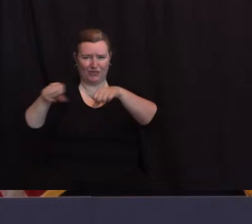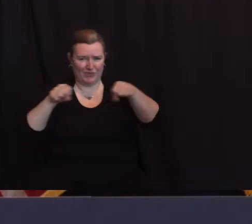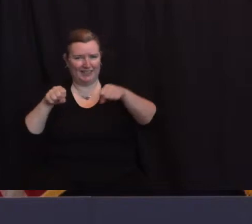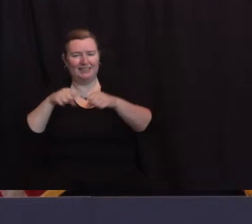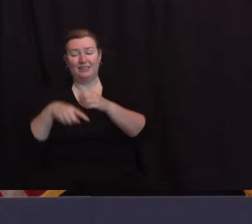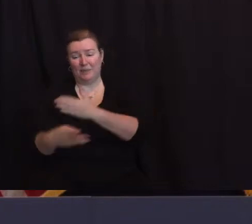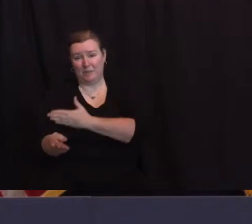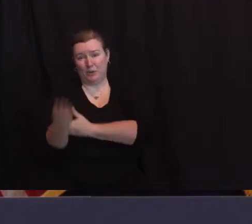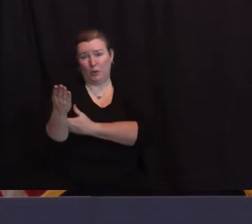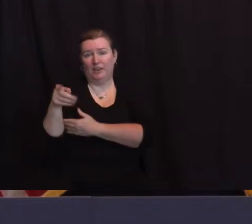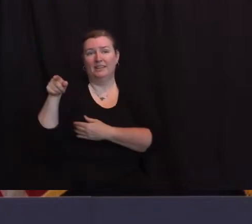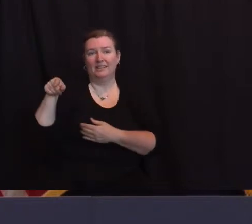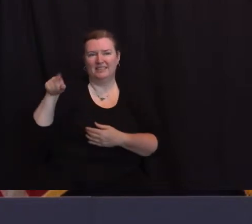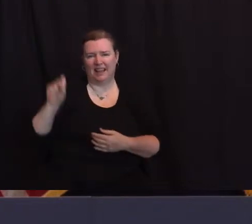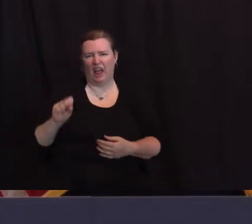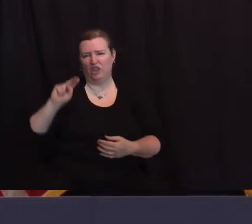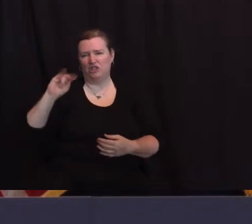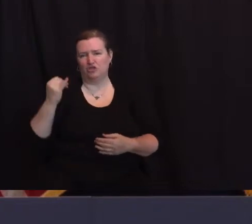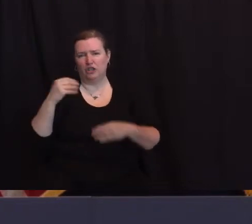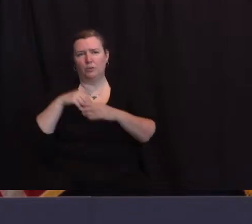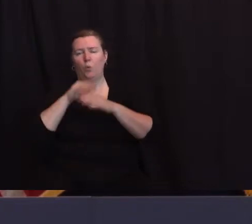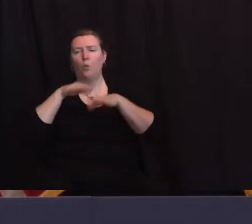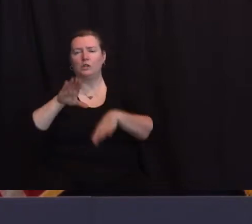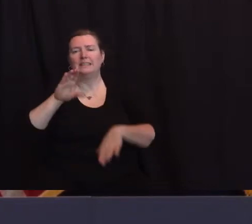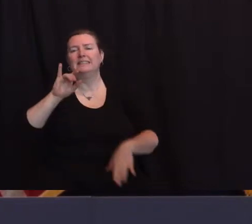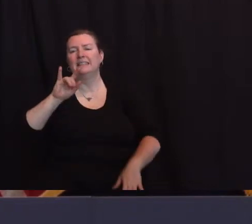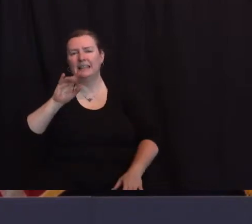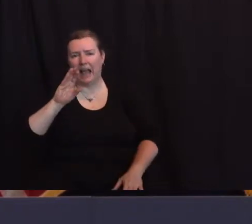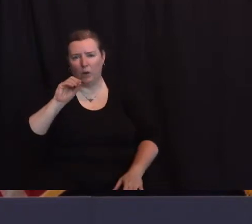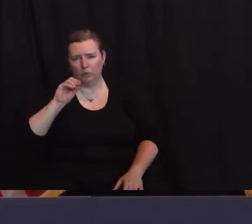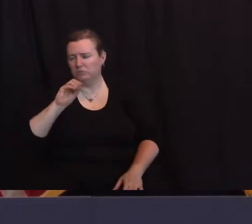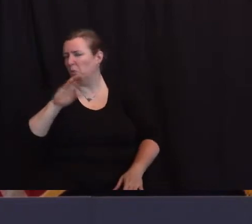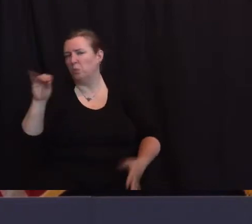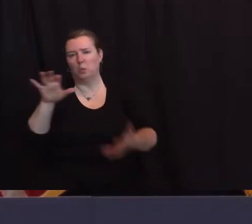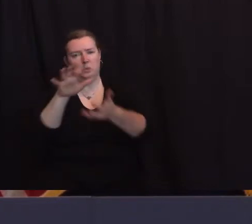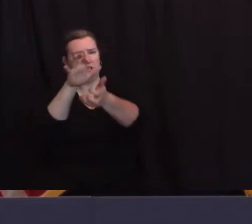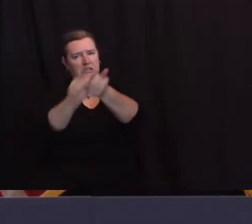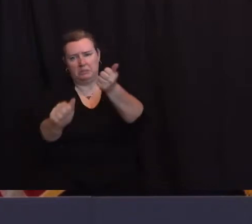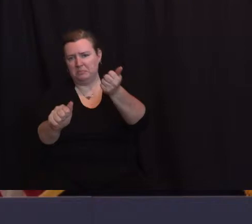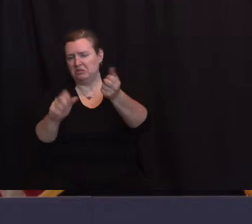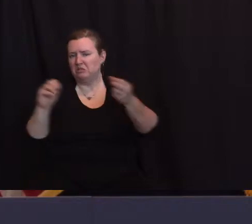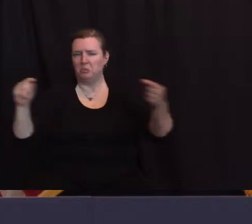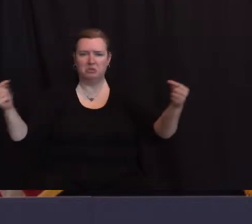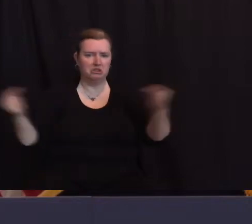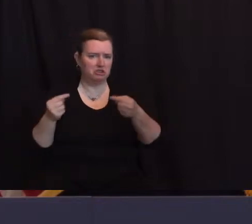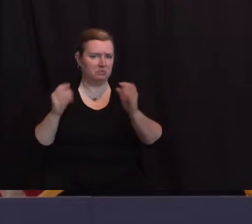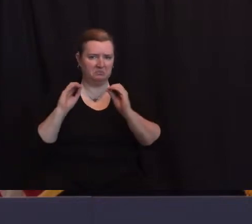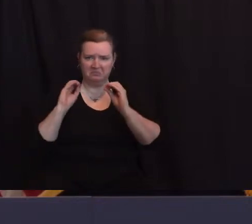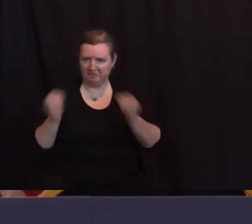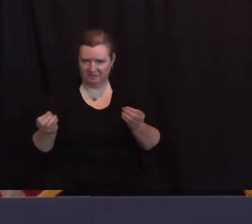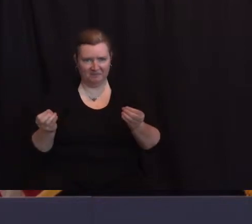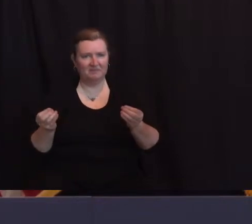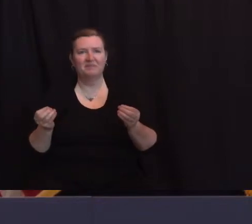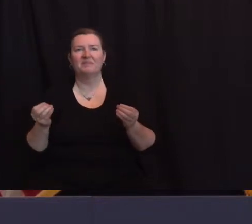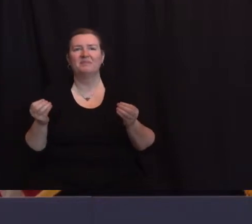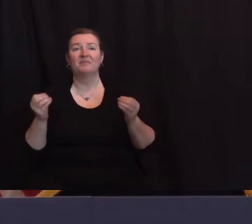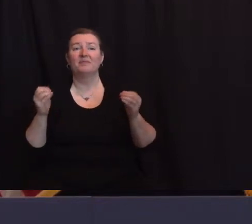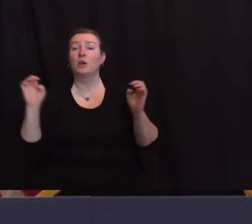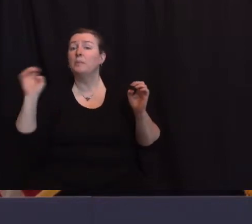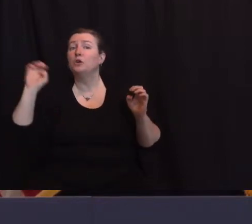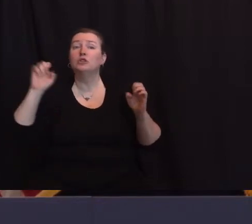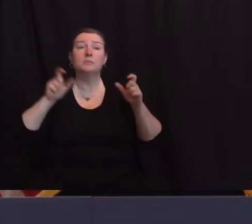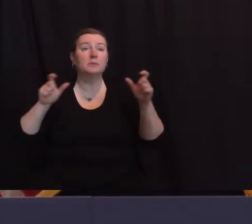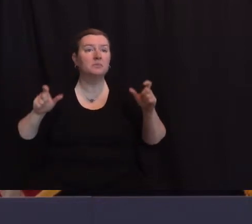of Tuckerton in Ocean County. There were no damages or injuries reported, and our emergency management folks didn't receive